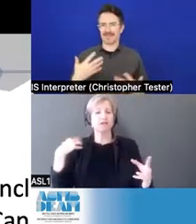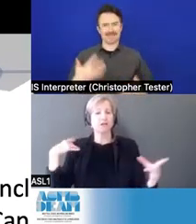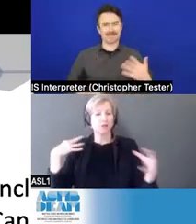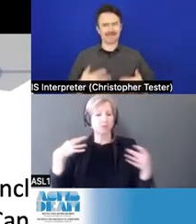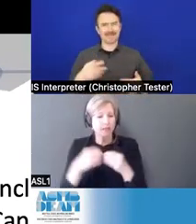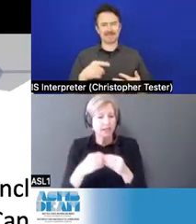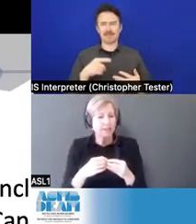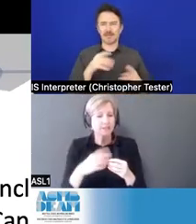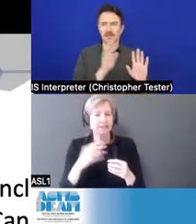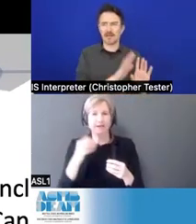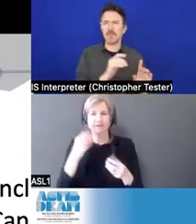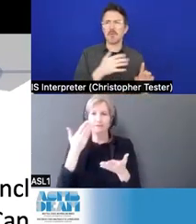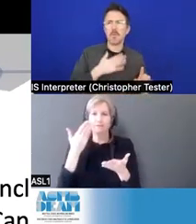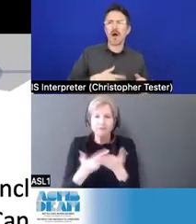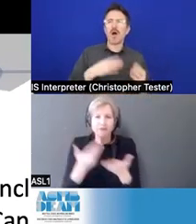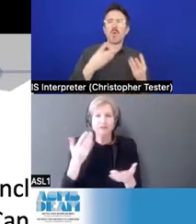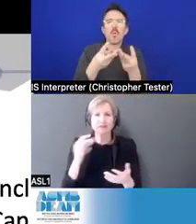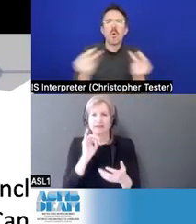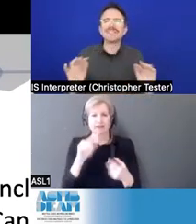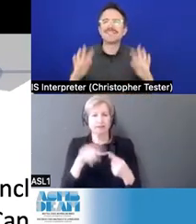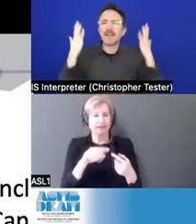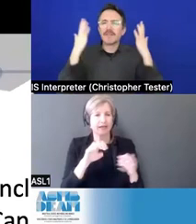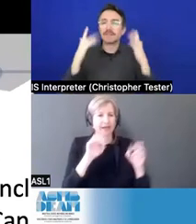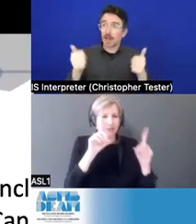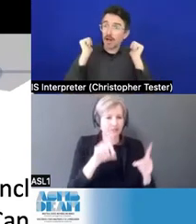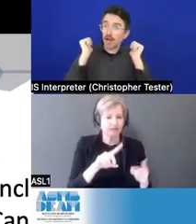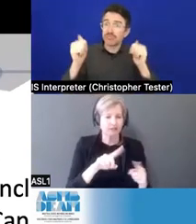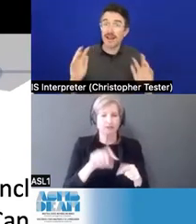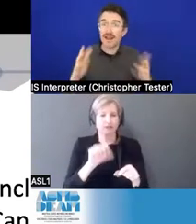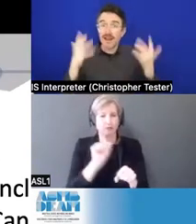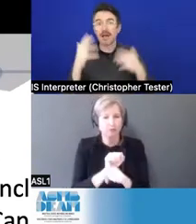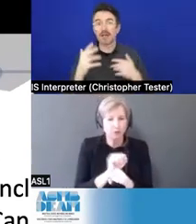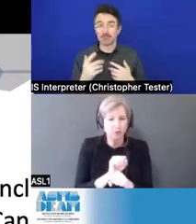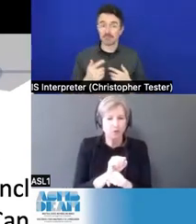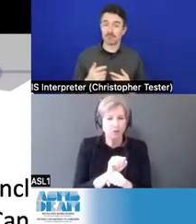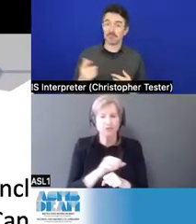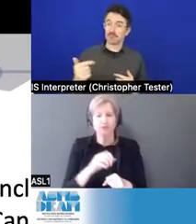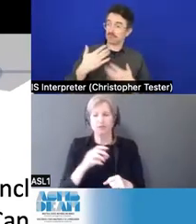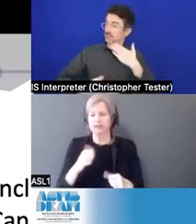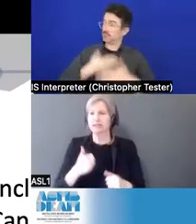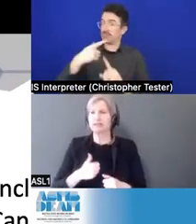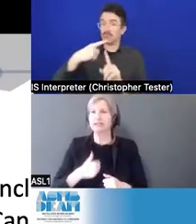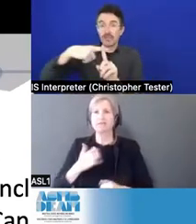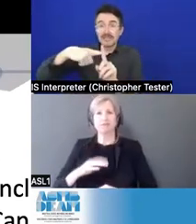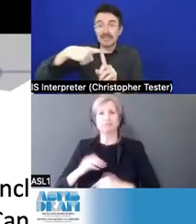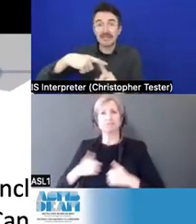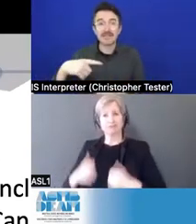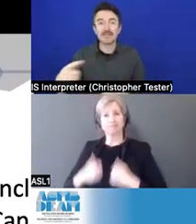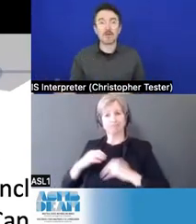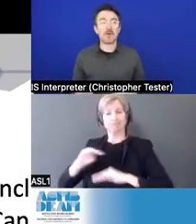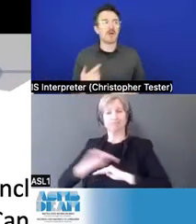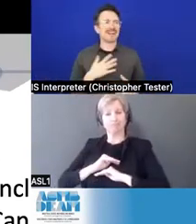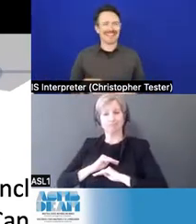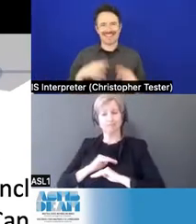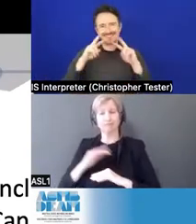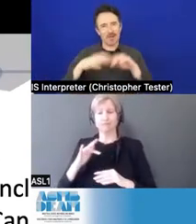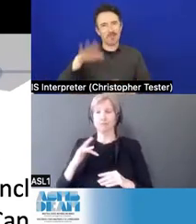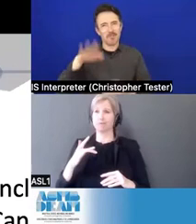interrelated factors such as education, such as employment, life satisfaction that result in high quality of